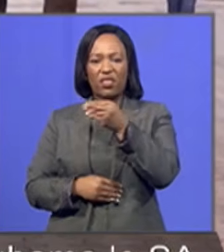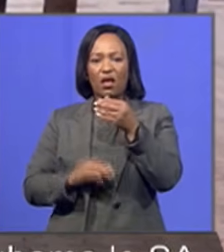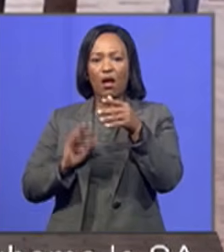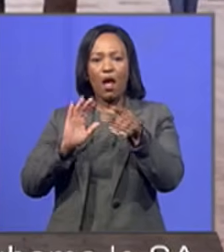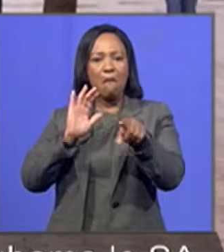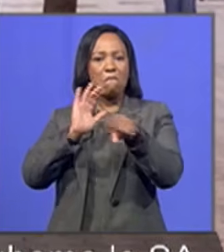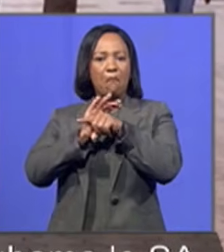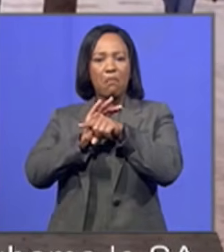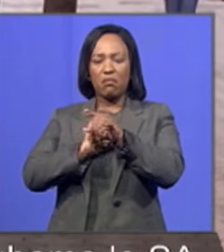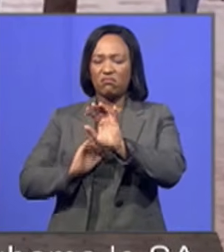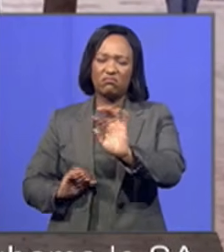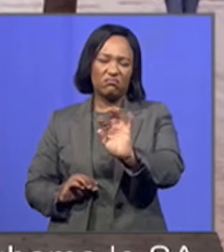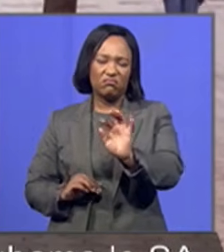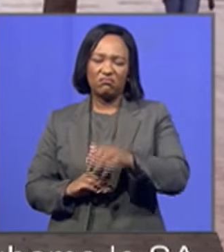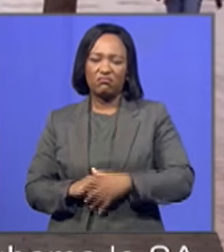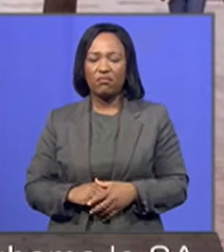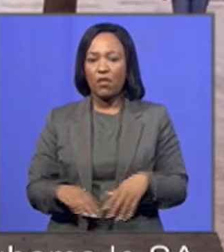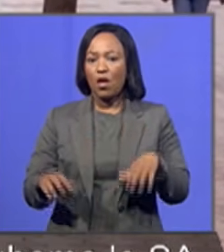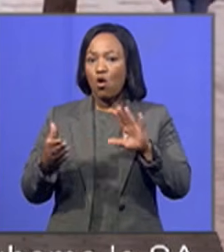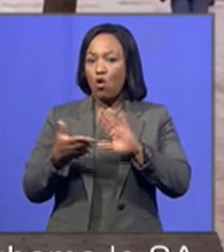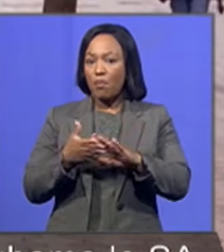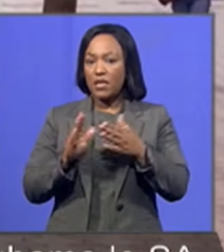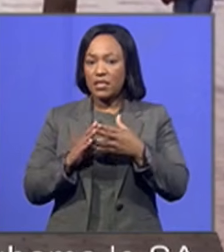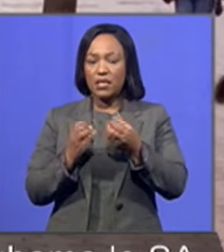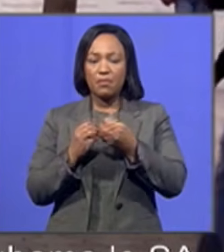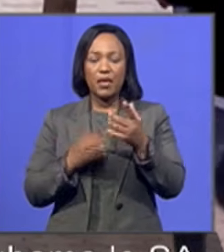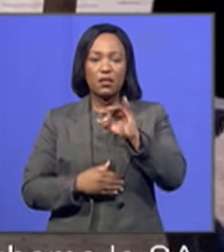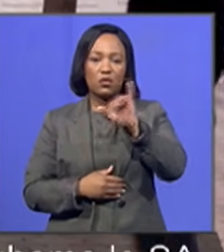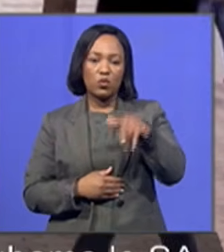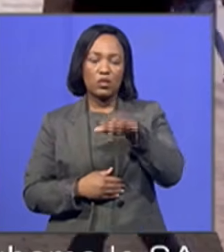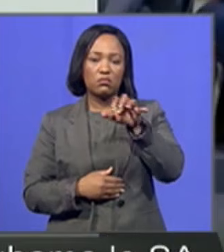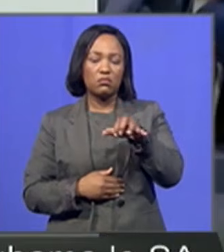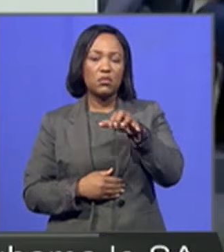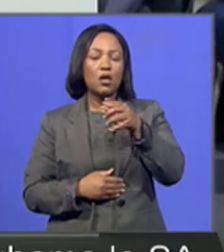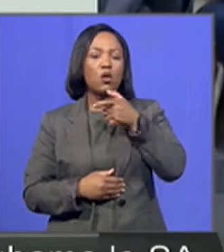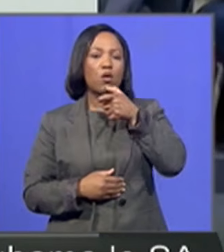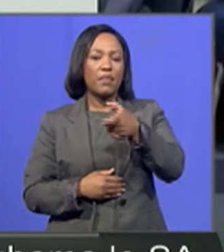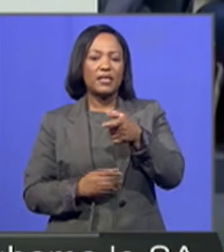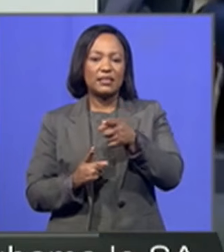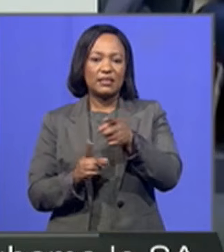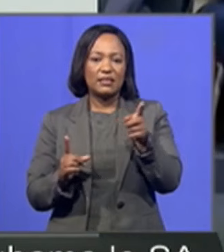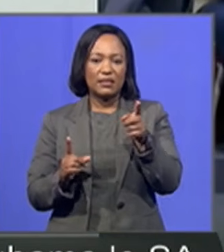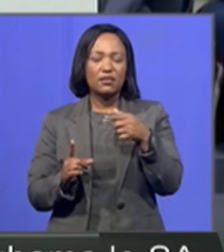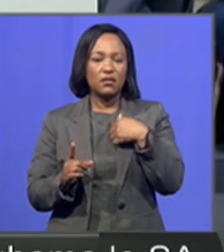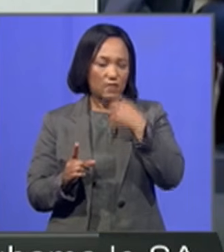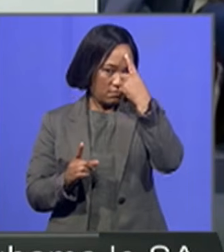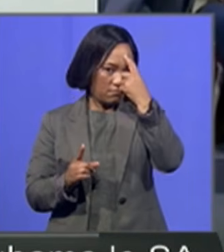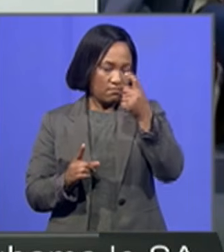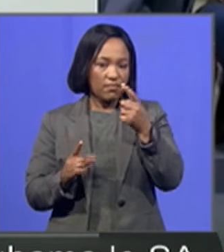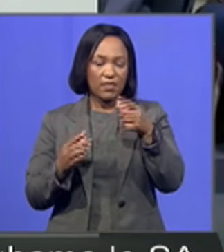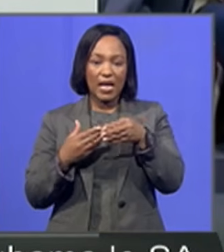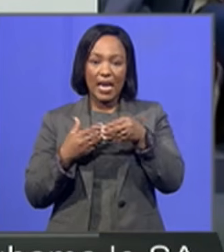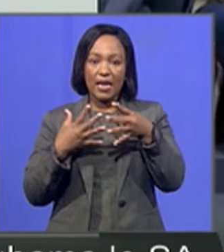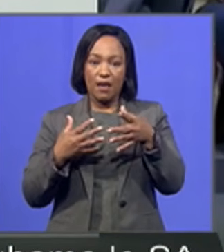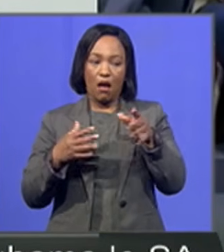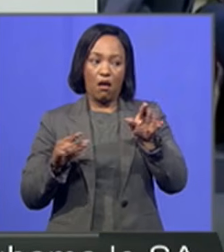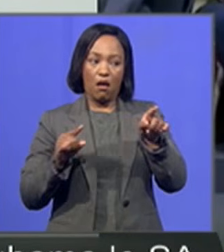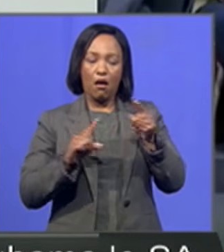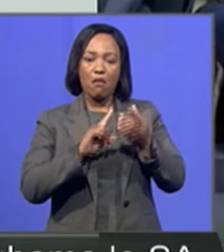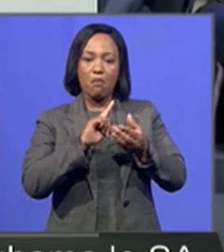not one. Baahi ba bangata ba Johannesburg ba hlaisitse maikutlo ka seo ba tshepang hore baetapele ba bona ba tla se